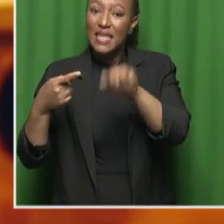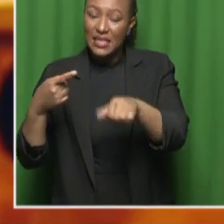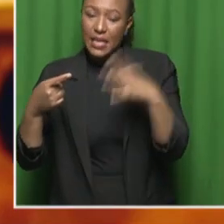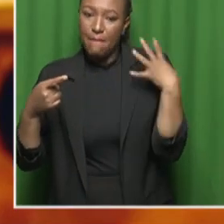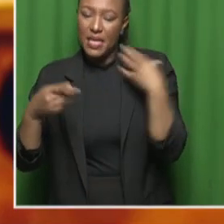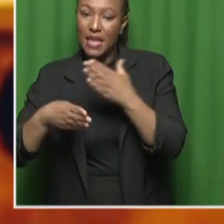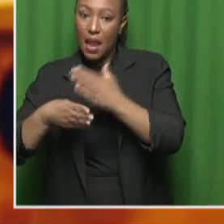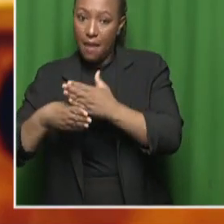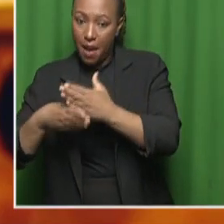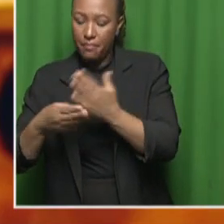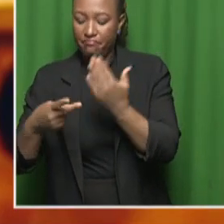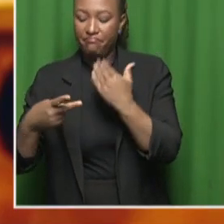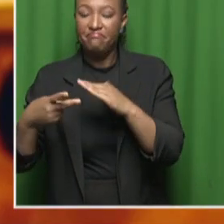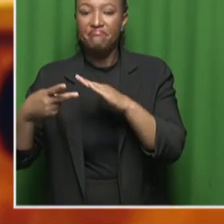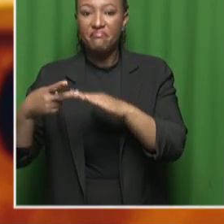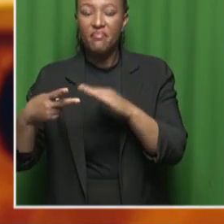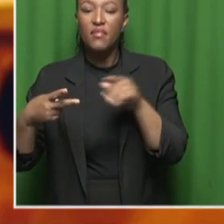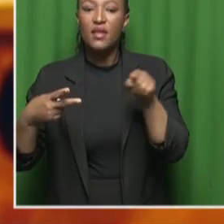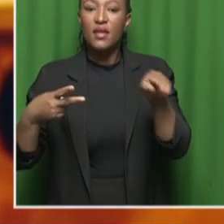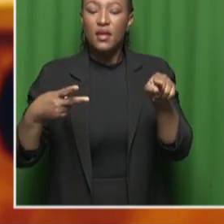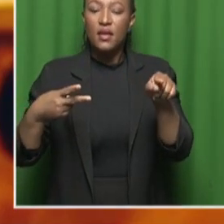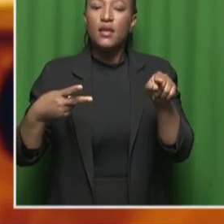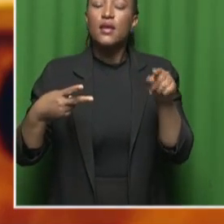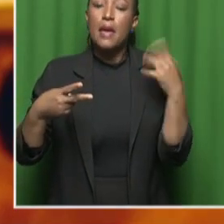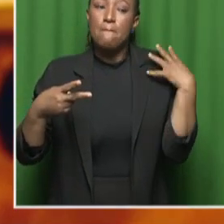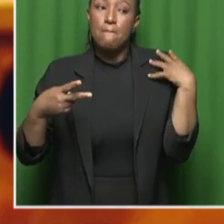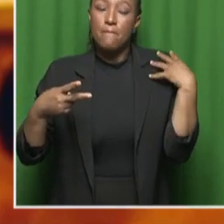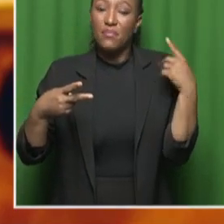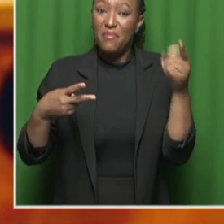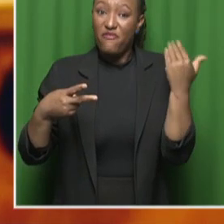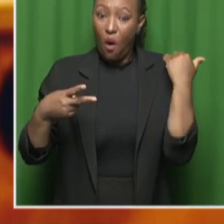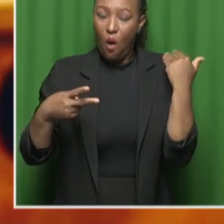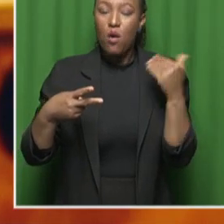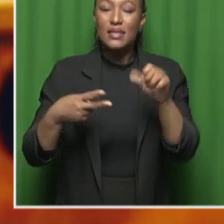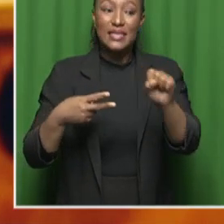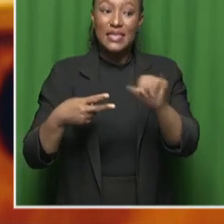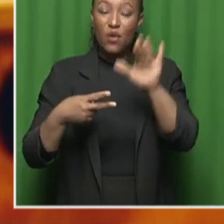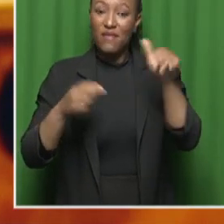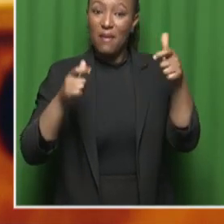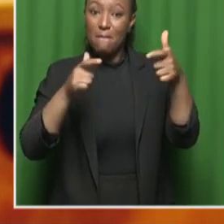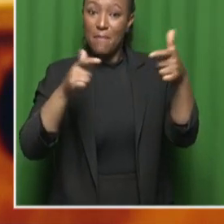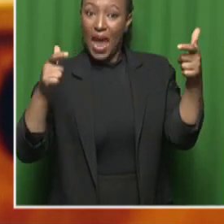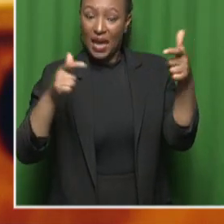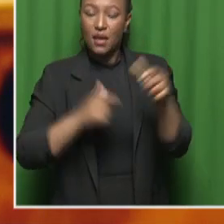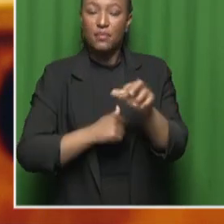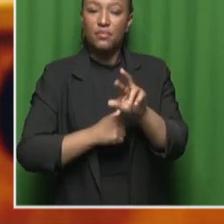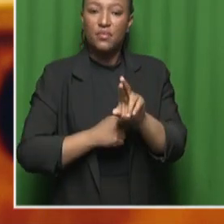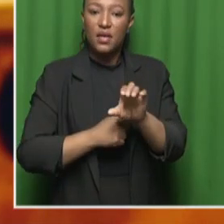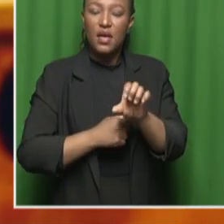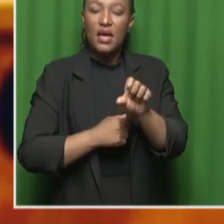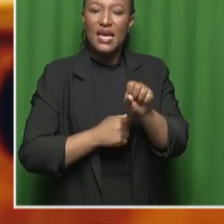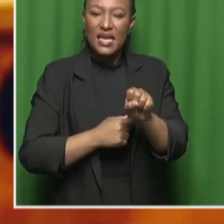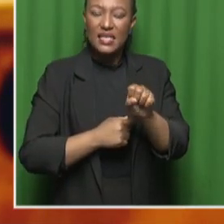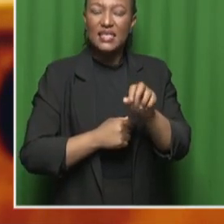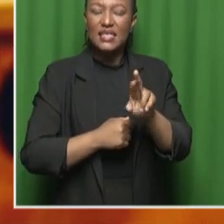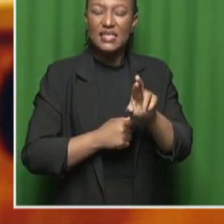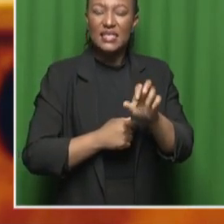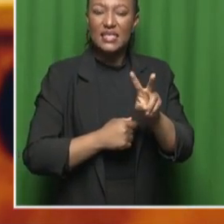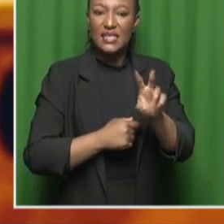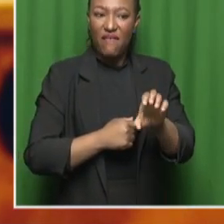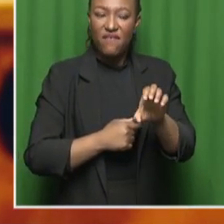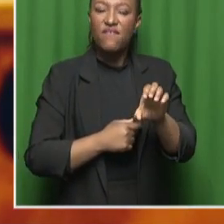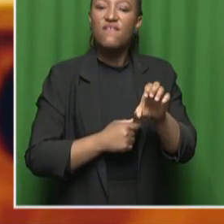unrelenting in his defense of the privatization or the continued privatization of the Reserve Bank, of the Reserve Bank of South